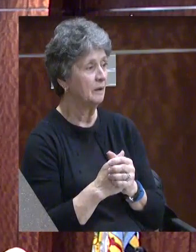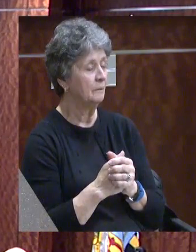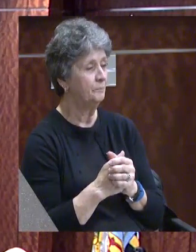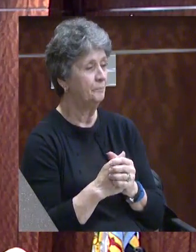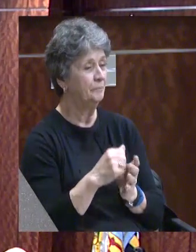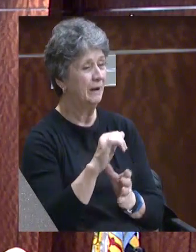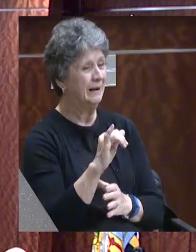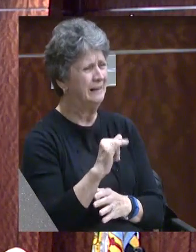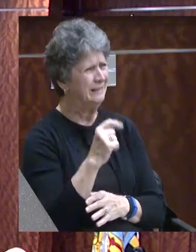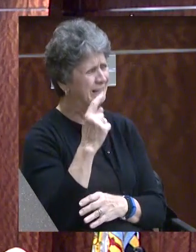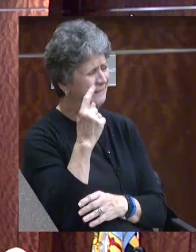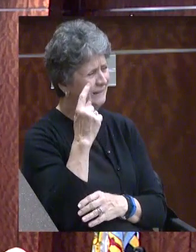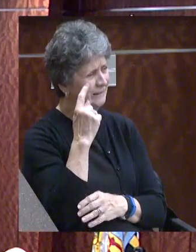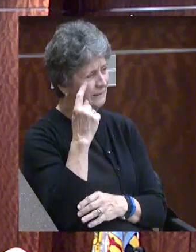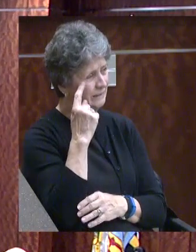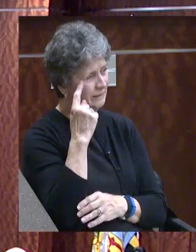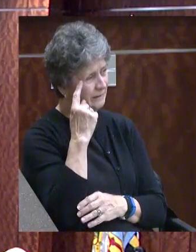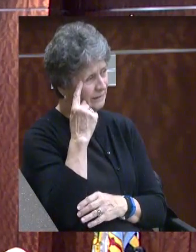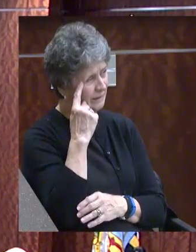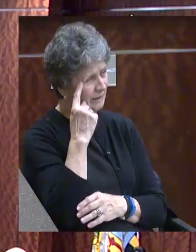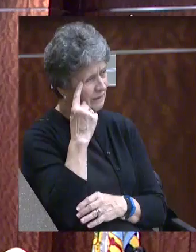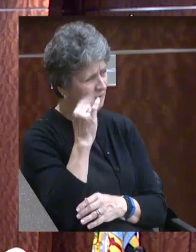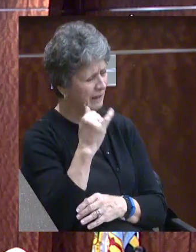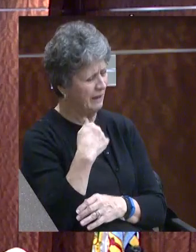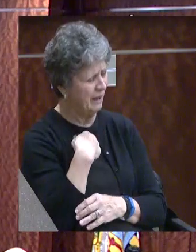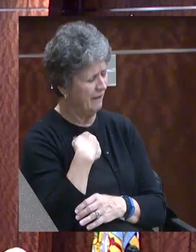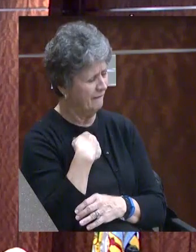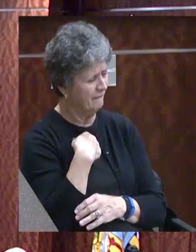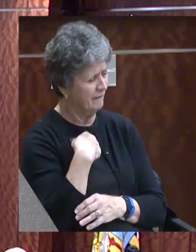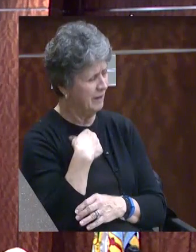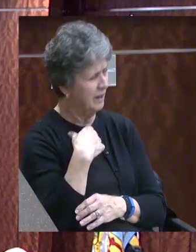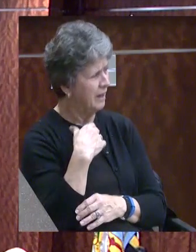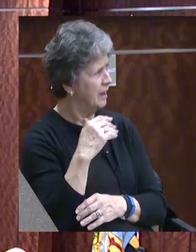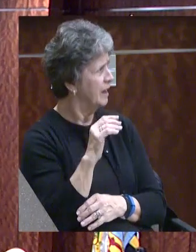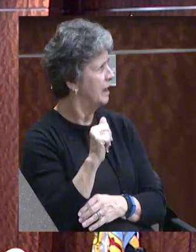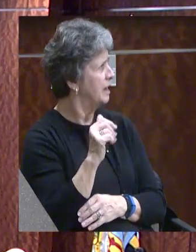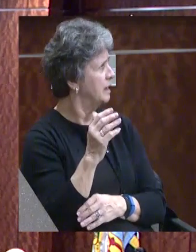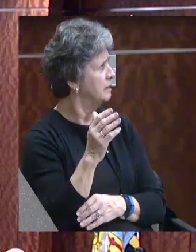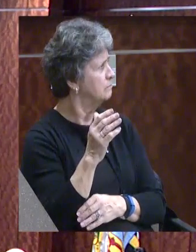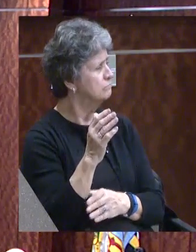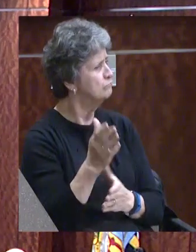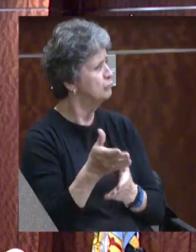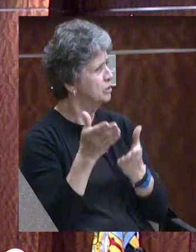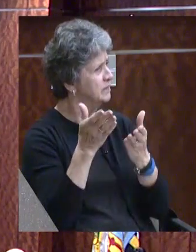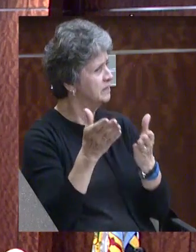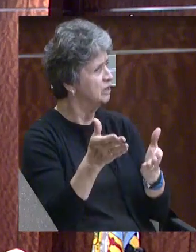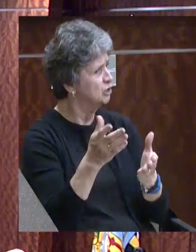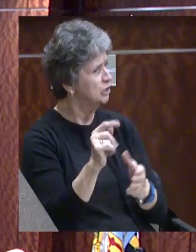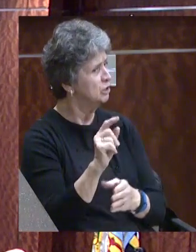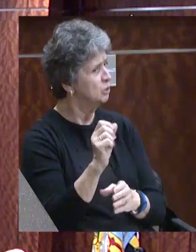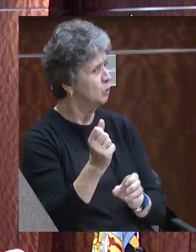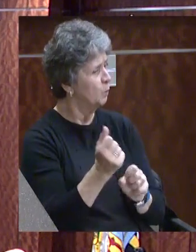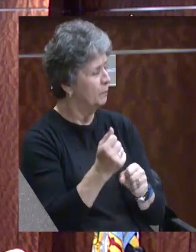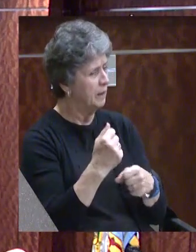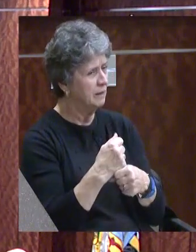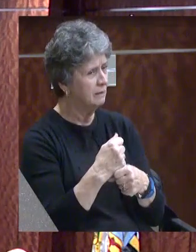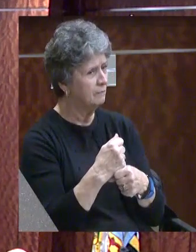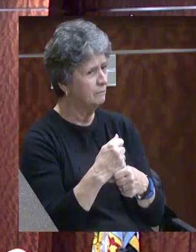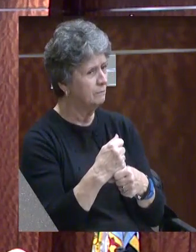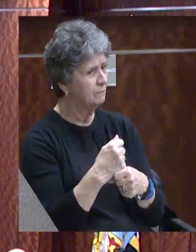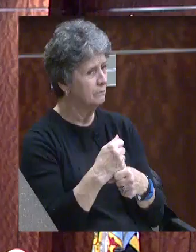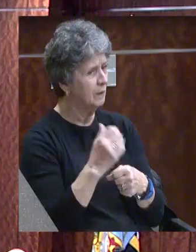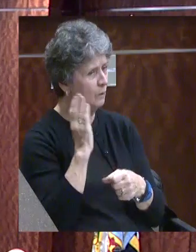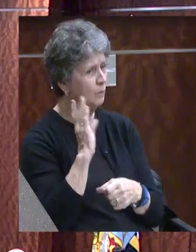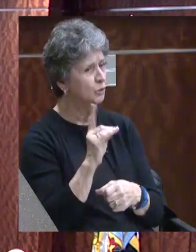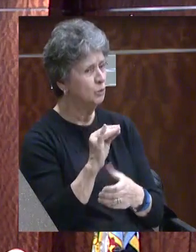I think I got a presentation abatement, but Ms. President, with your indulgence, I'll go ahead and make some appointments real quick, and then